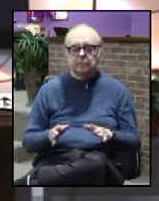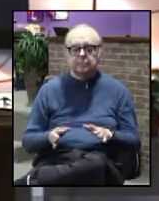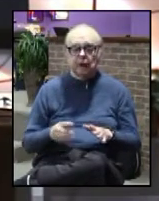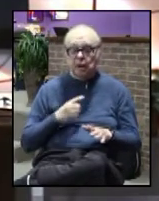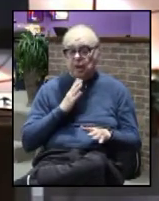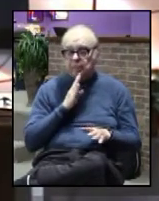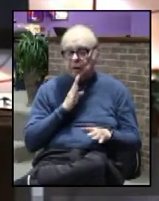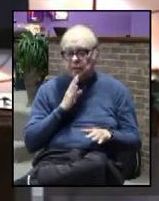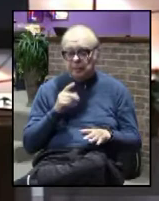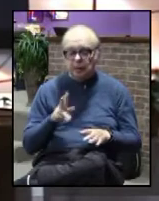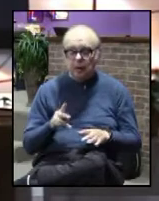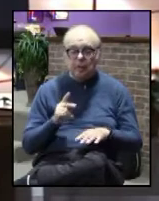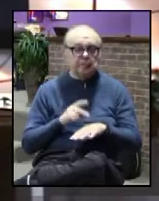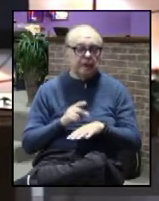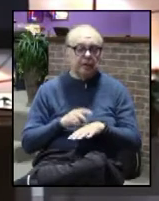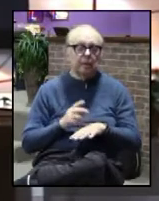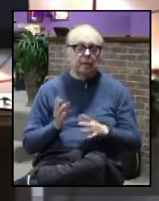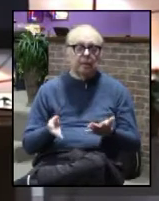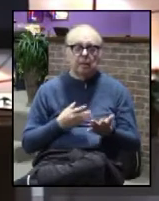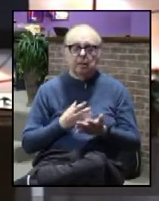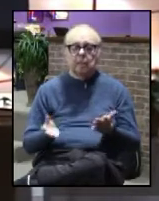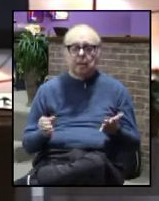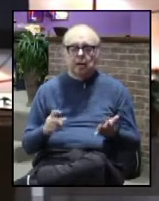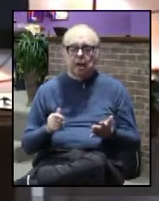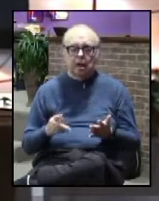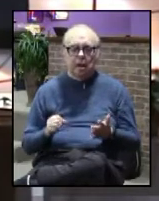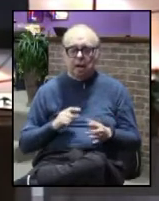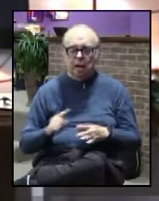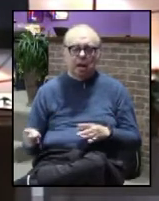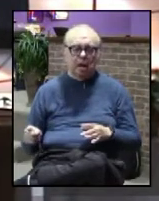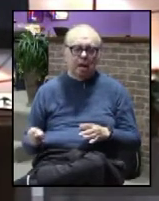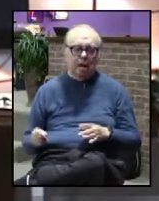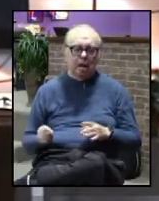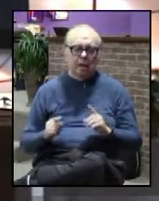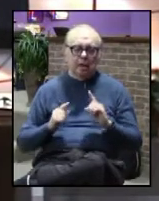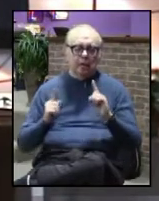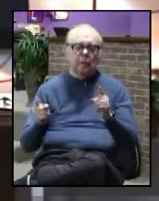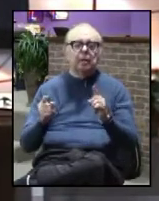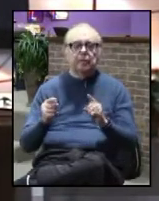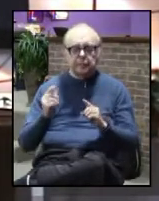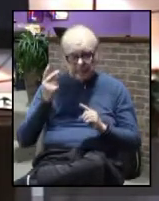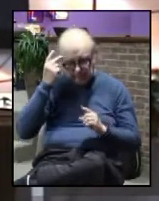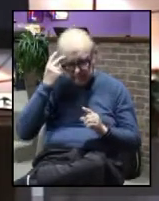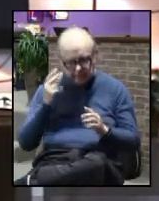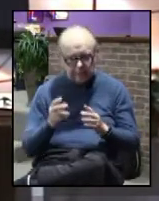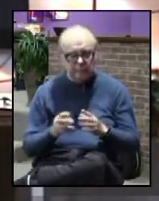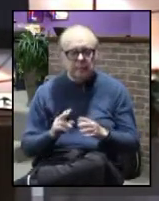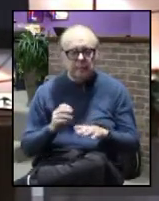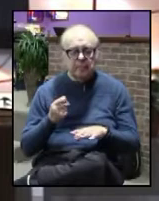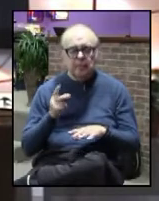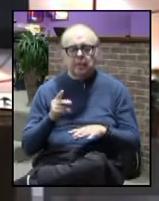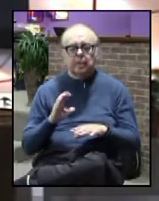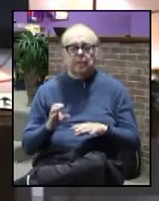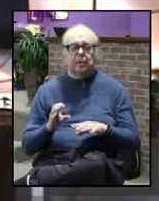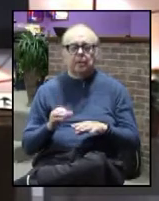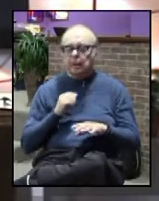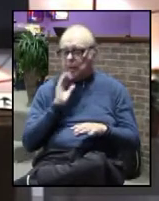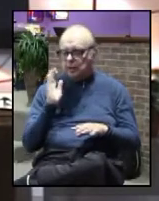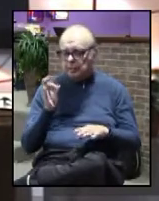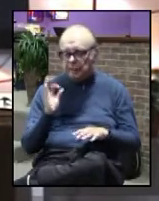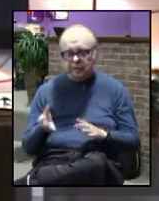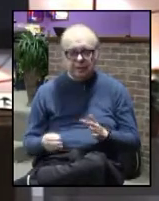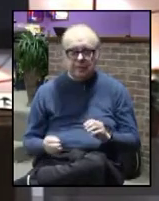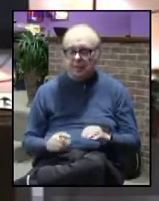Paul. Talk to Peter. Talk to Silas. These guys, man, they went against the political grain. They told them, y'all ain't going to preach no